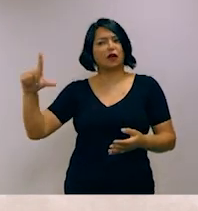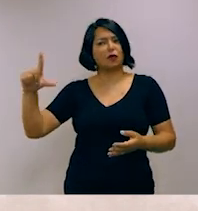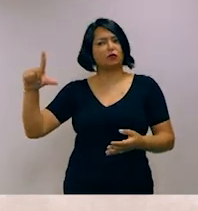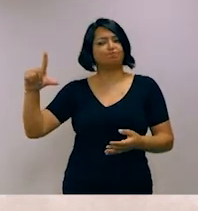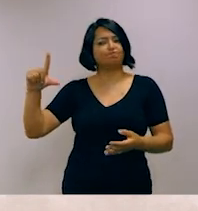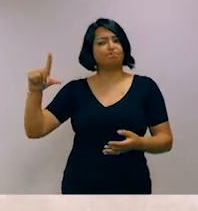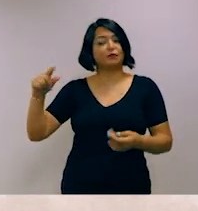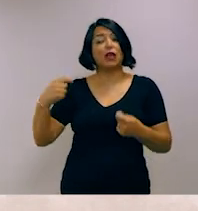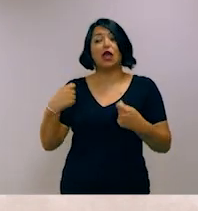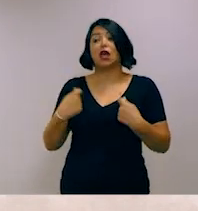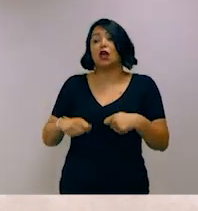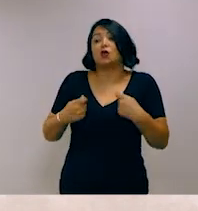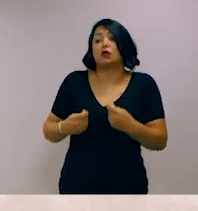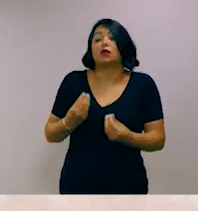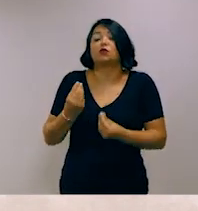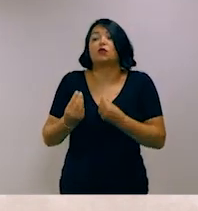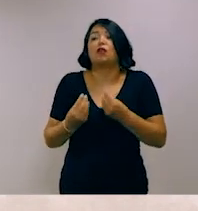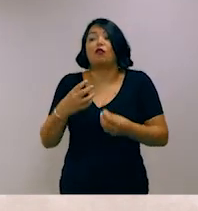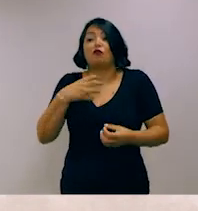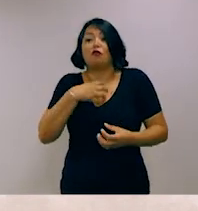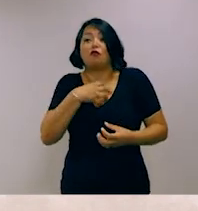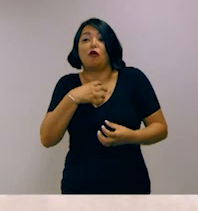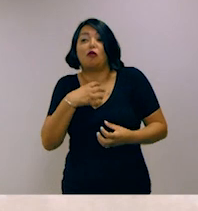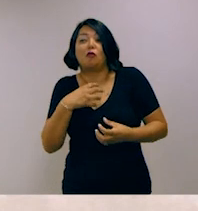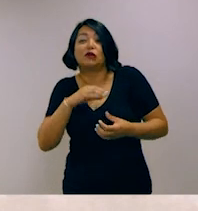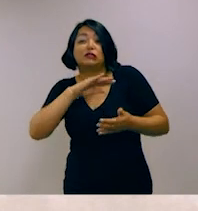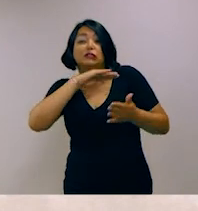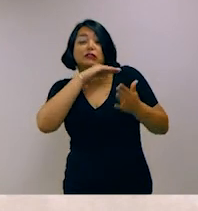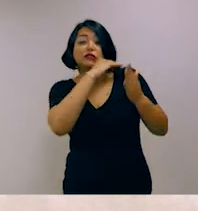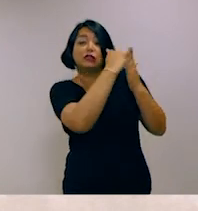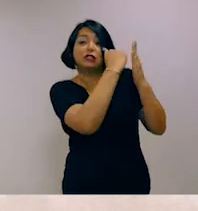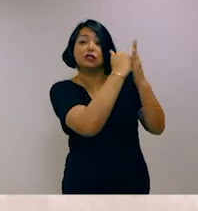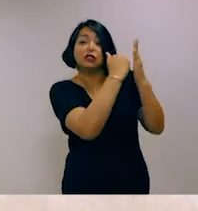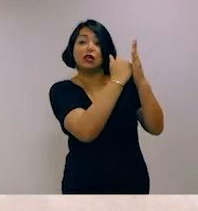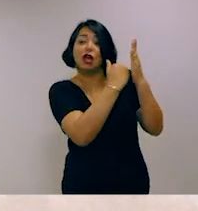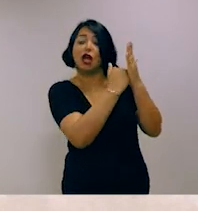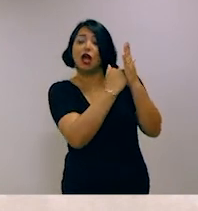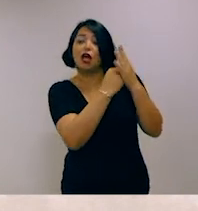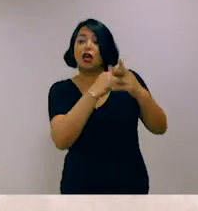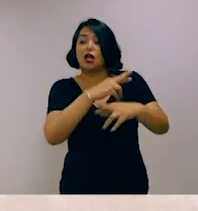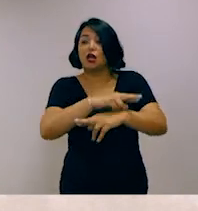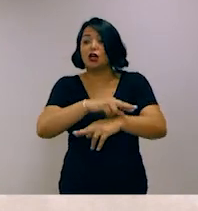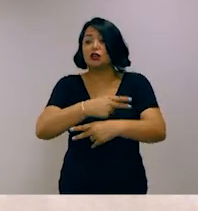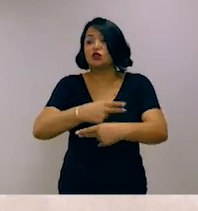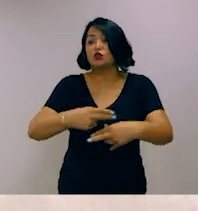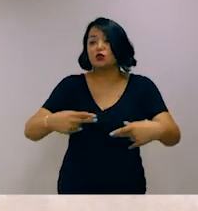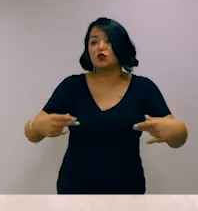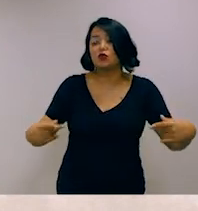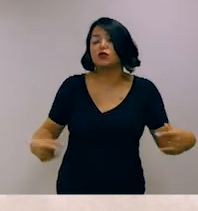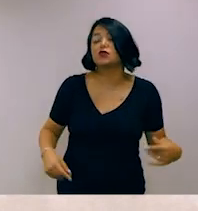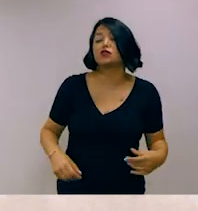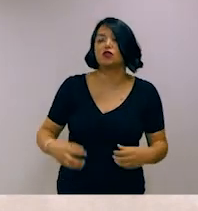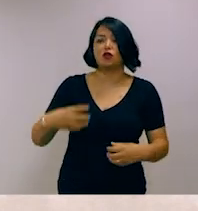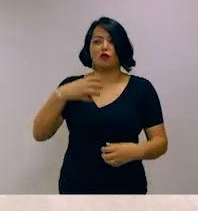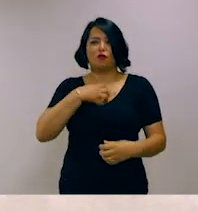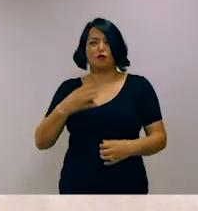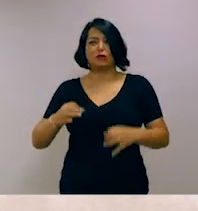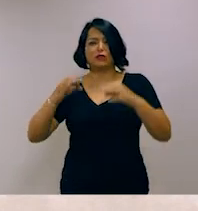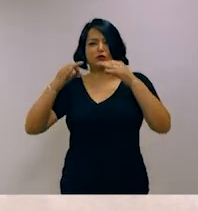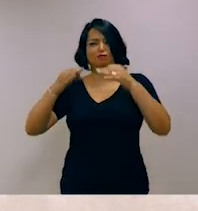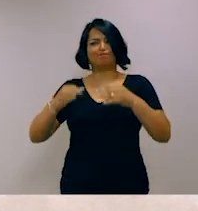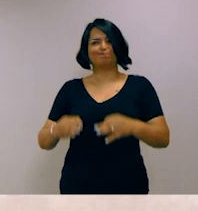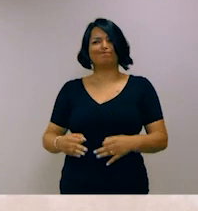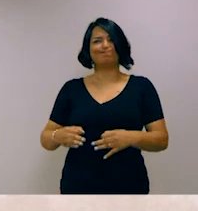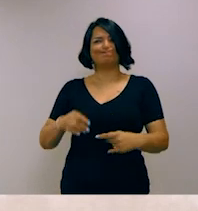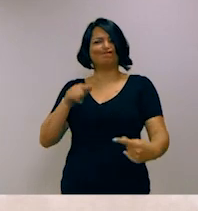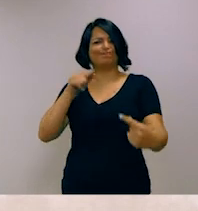is very generic. I need to find a way to classify each one of the products bidded for, and in a